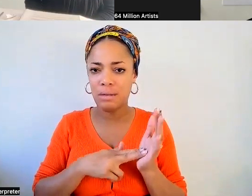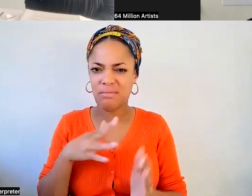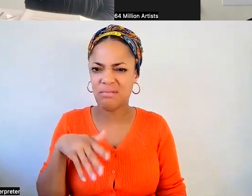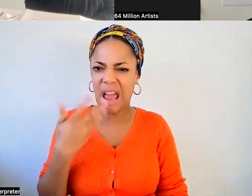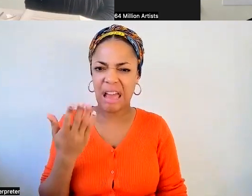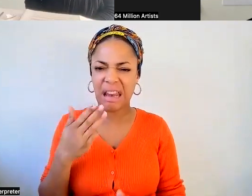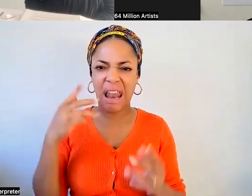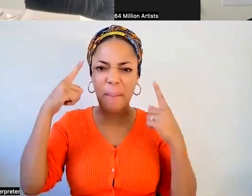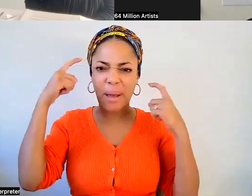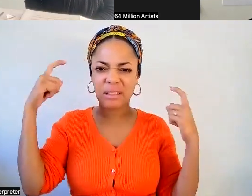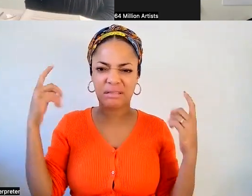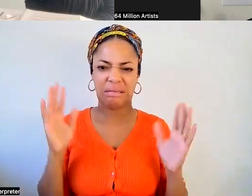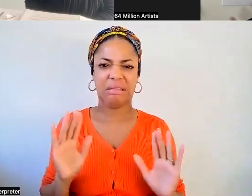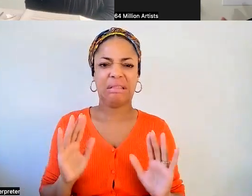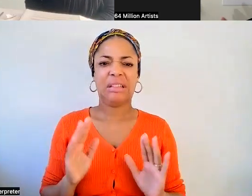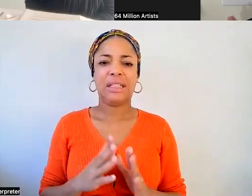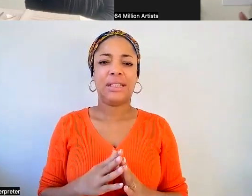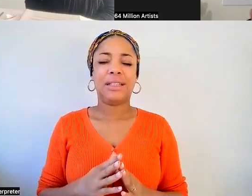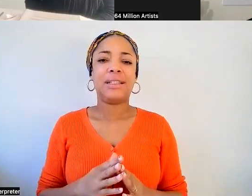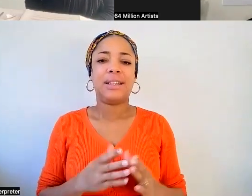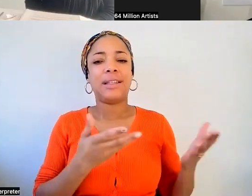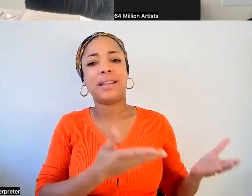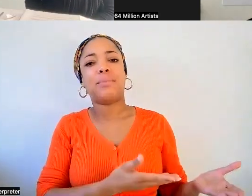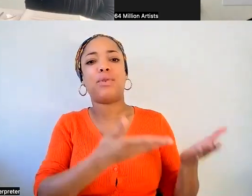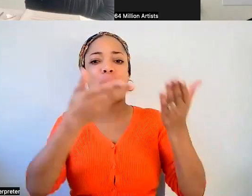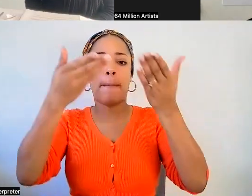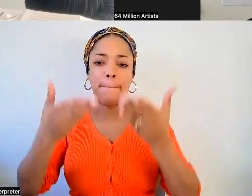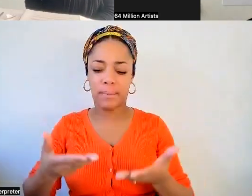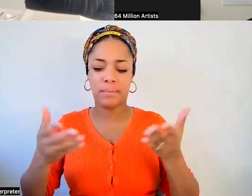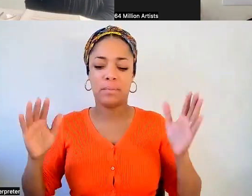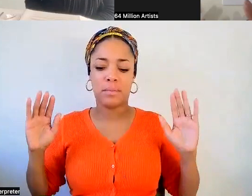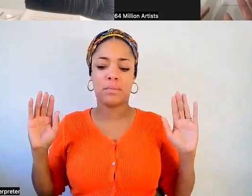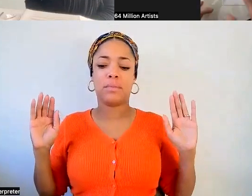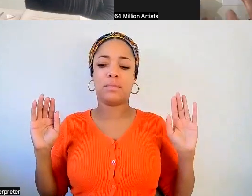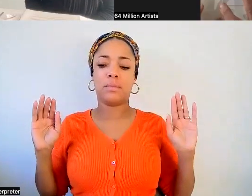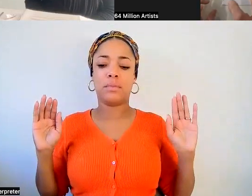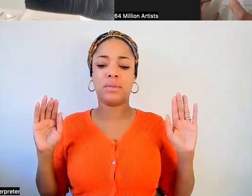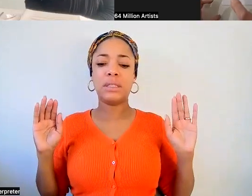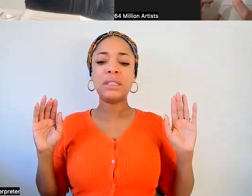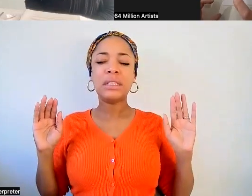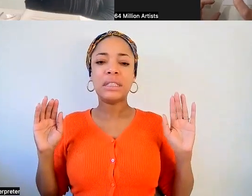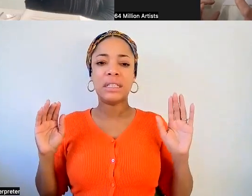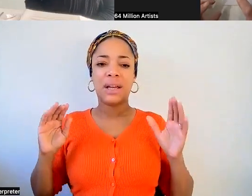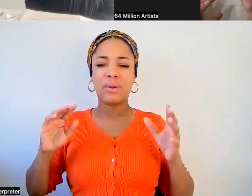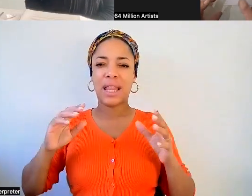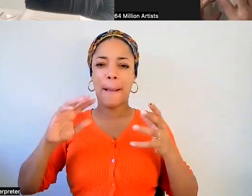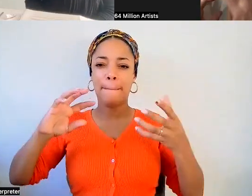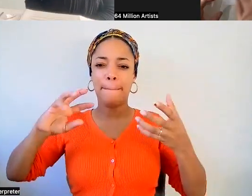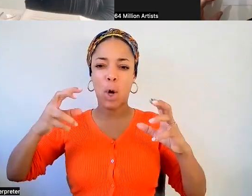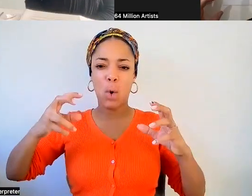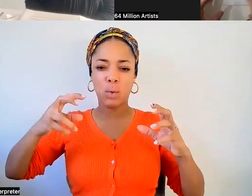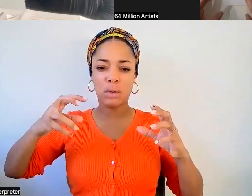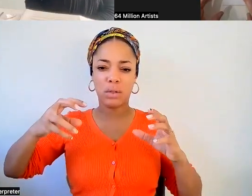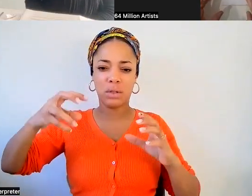anyway. And then they brought it in and put it in front of me. And it was like a chunk of bone and some